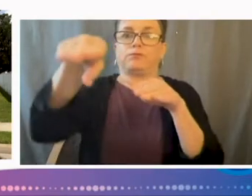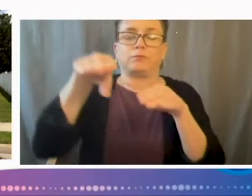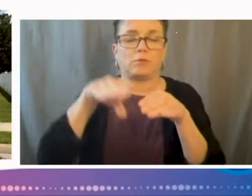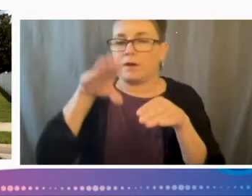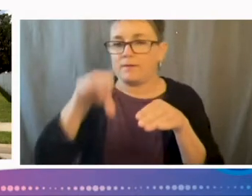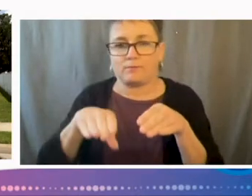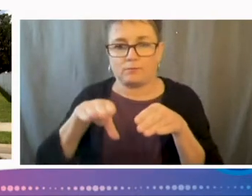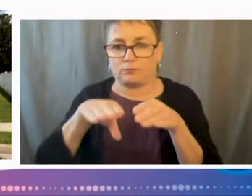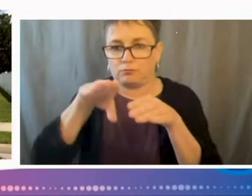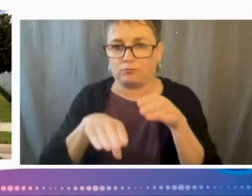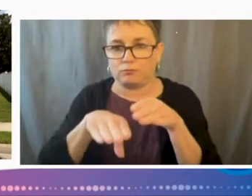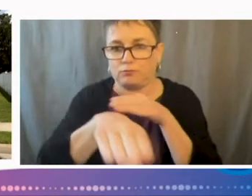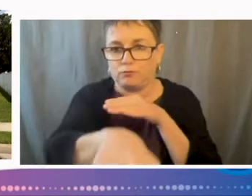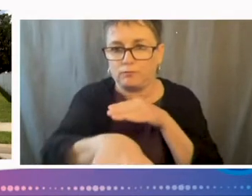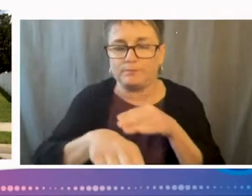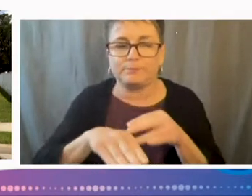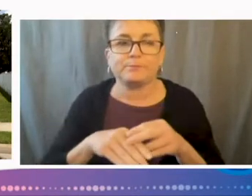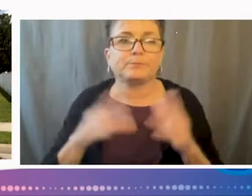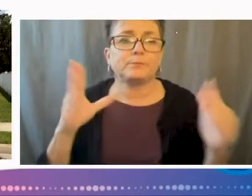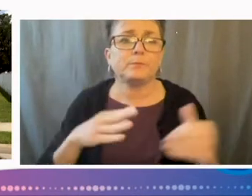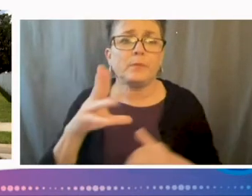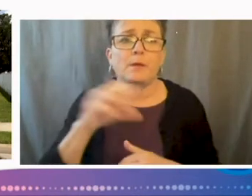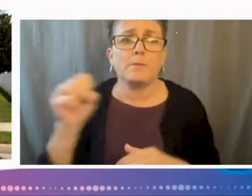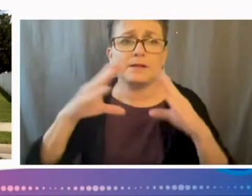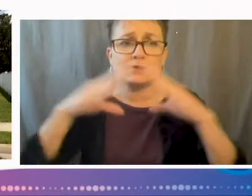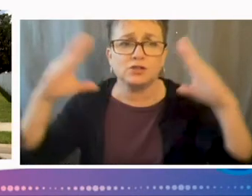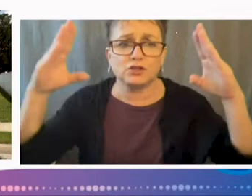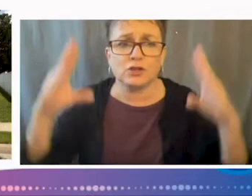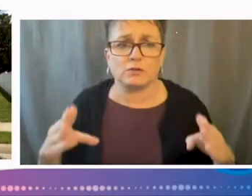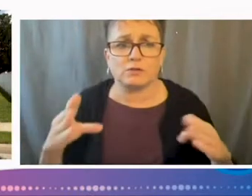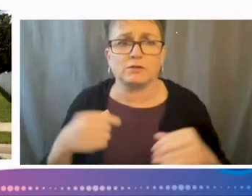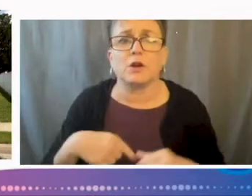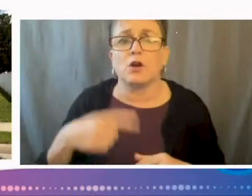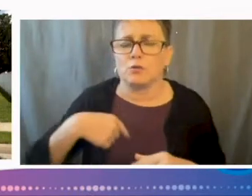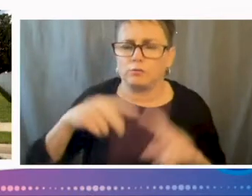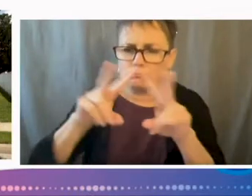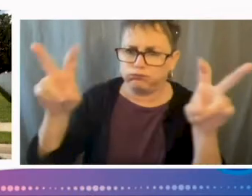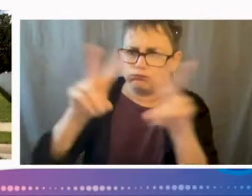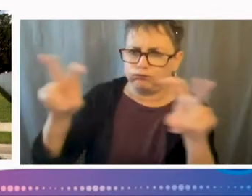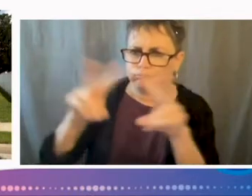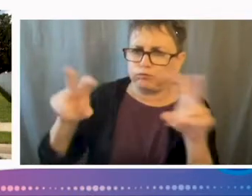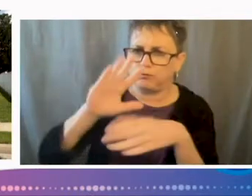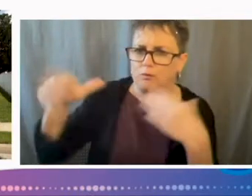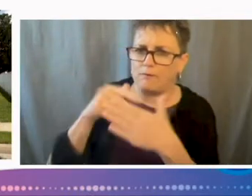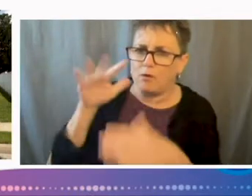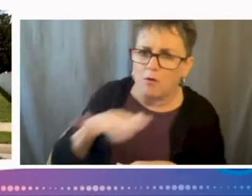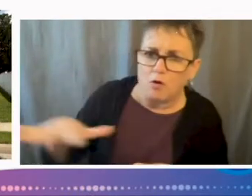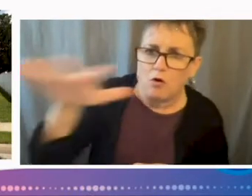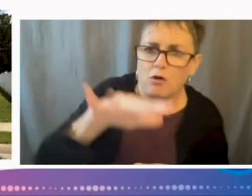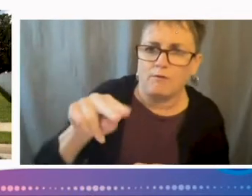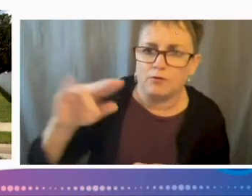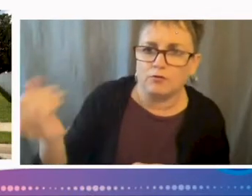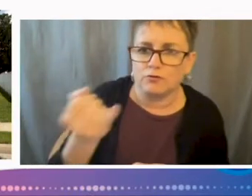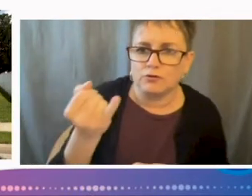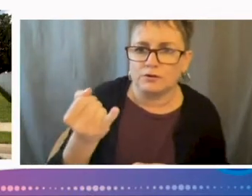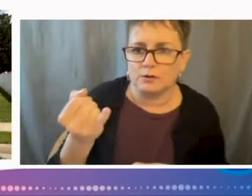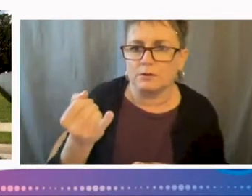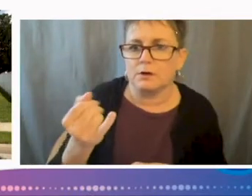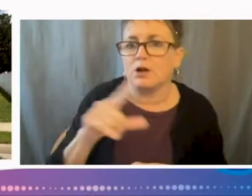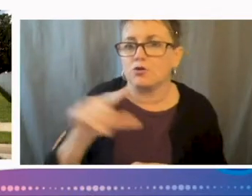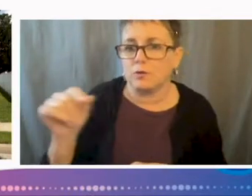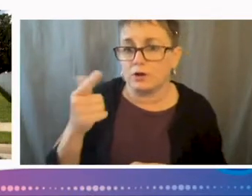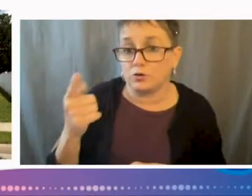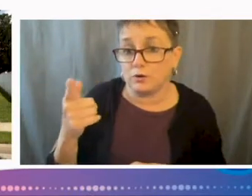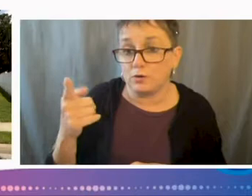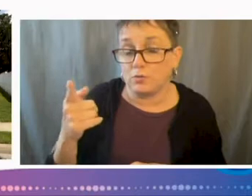Bus shelters. New Jersey Transit completed a full assessment of all bus shelters throughout the state in 2021. As a result